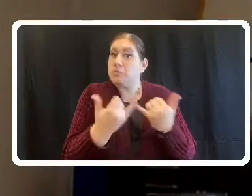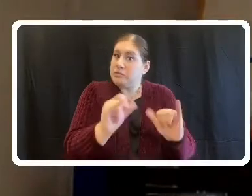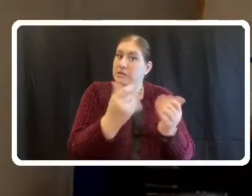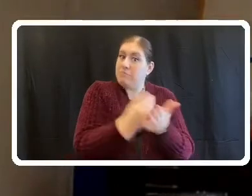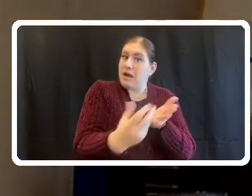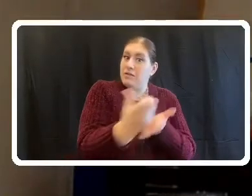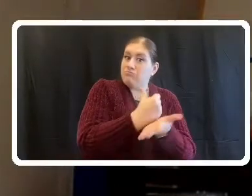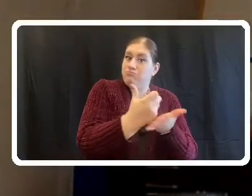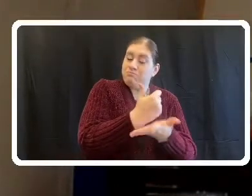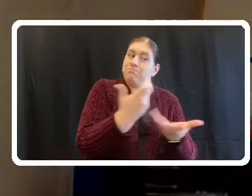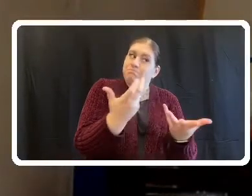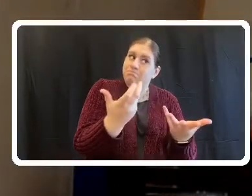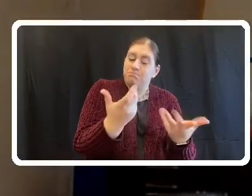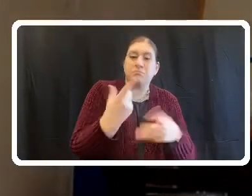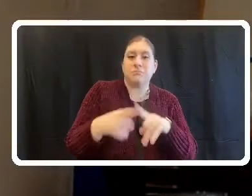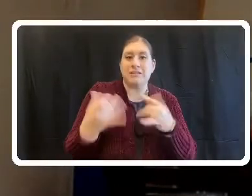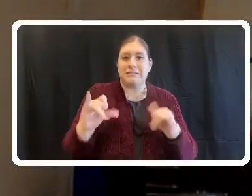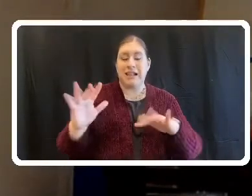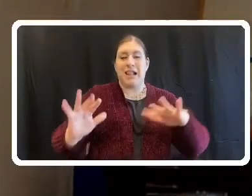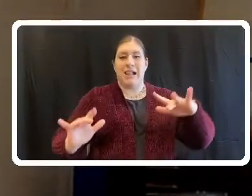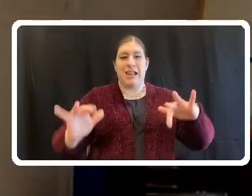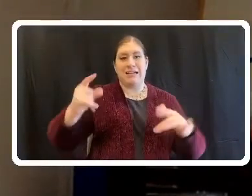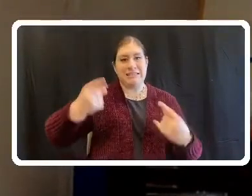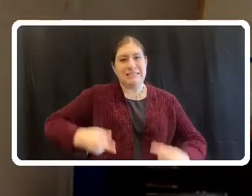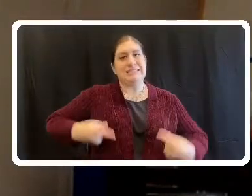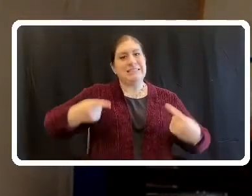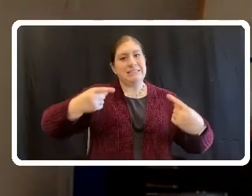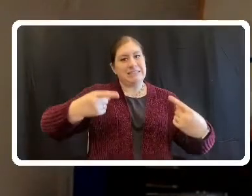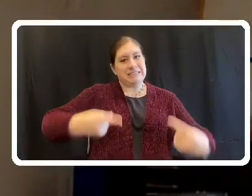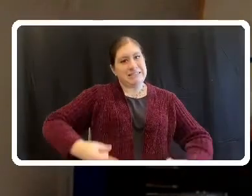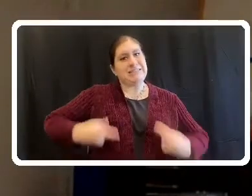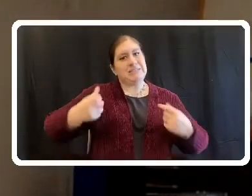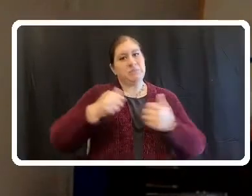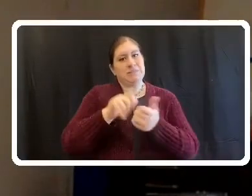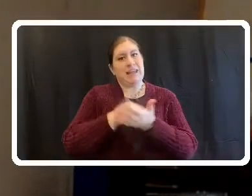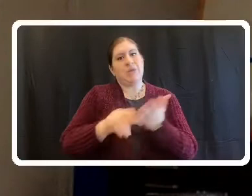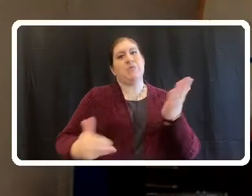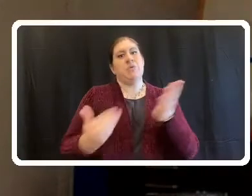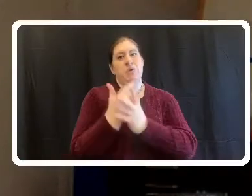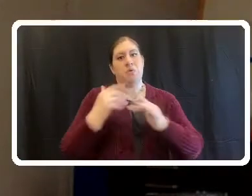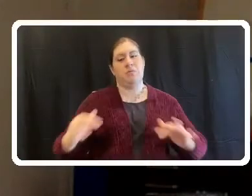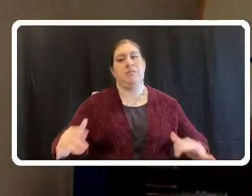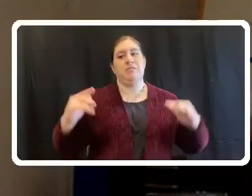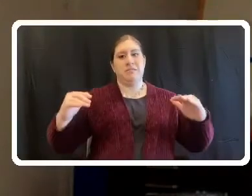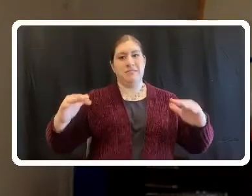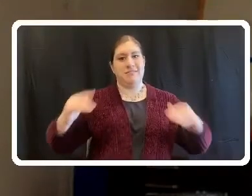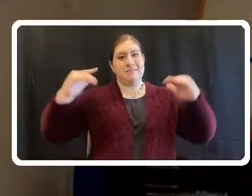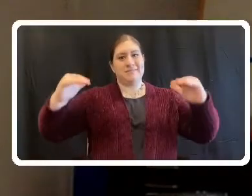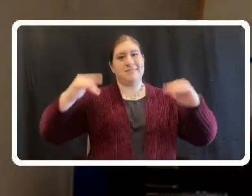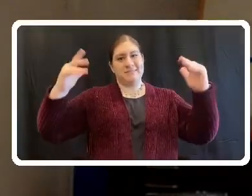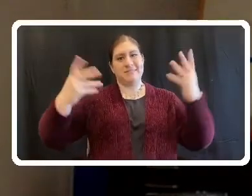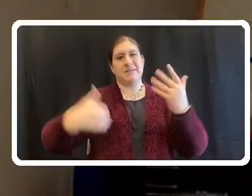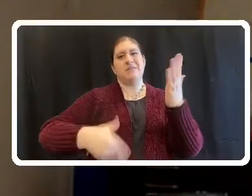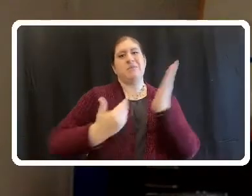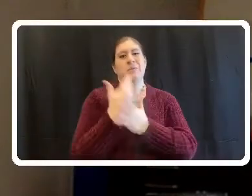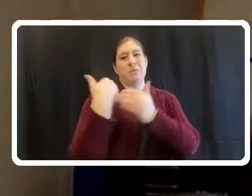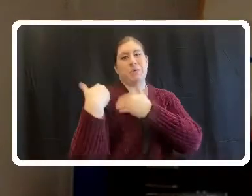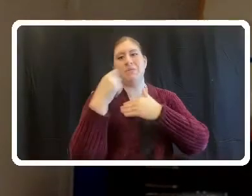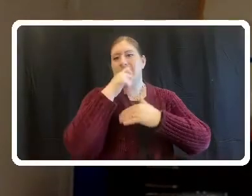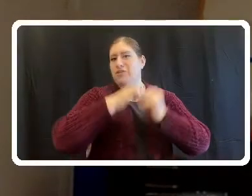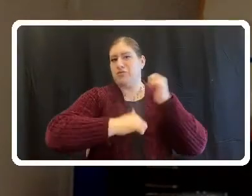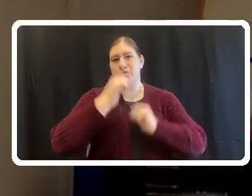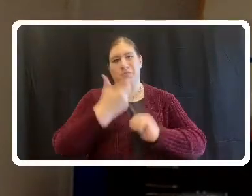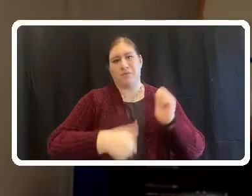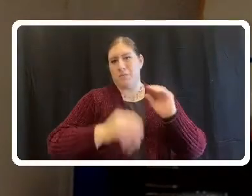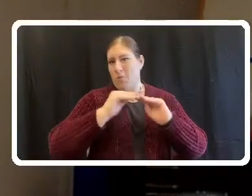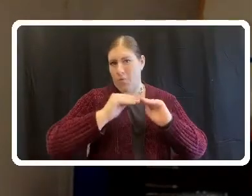money. Right. But I find some students are struggling with this new burden. It's not so structured for